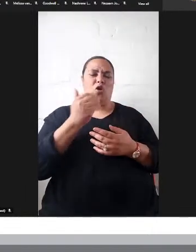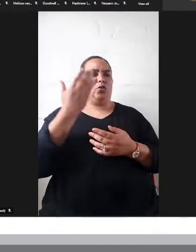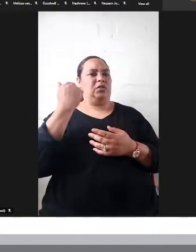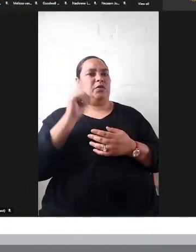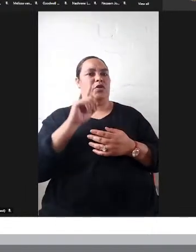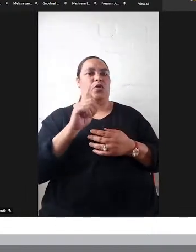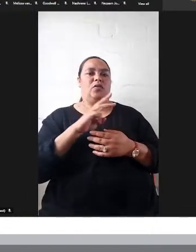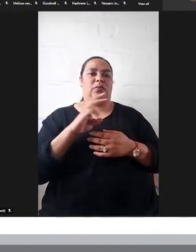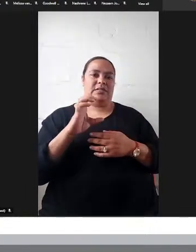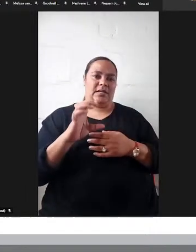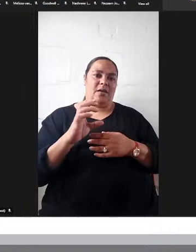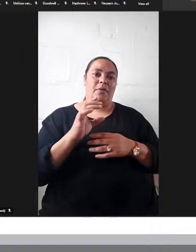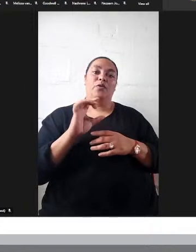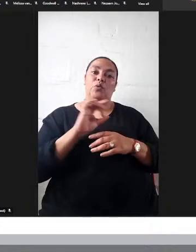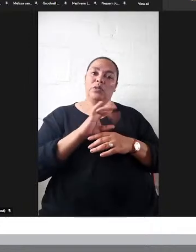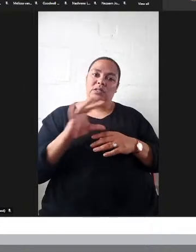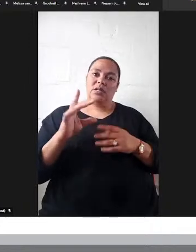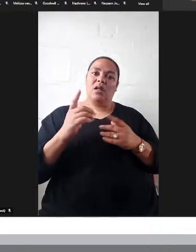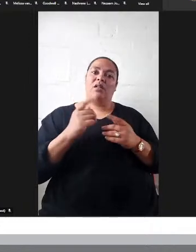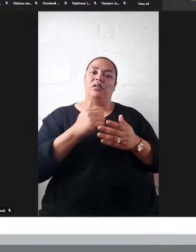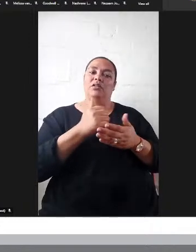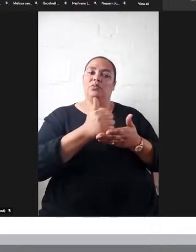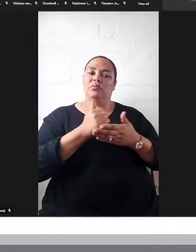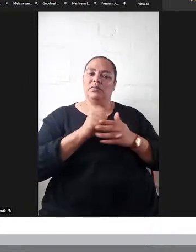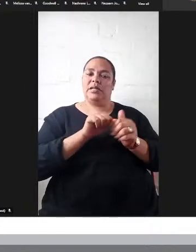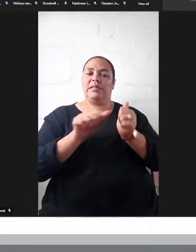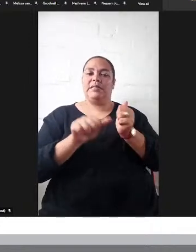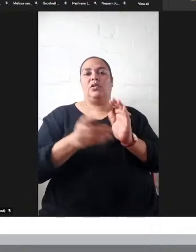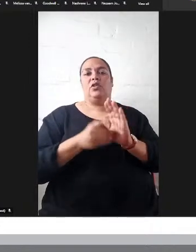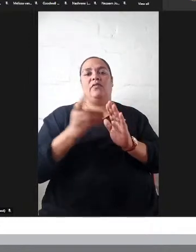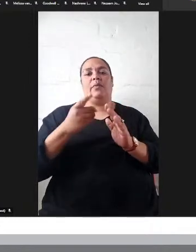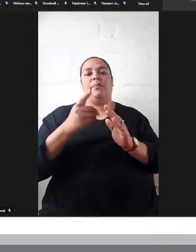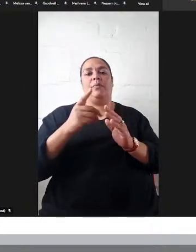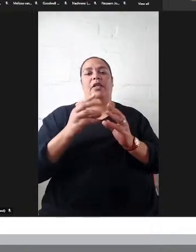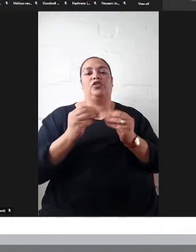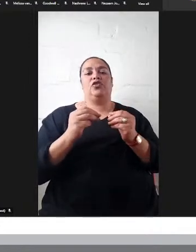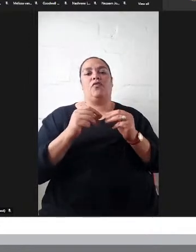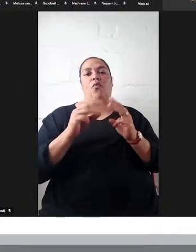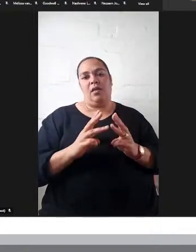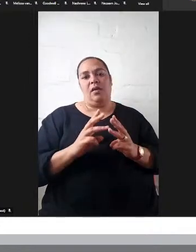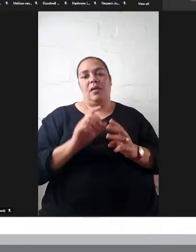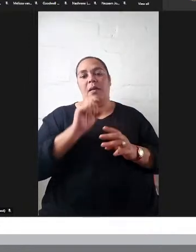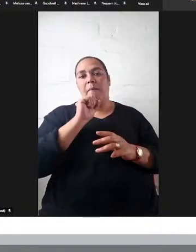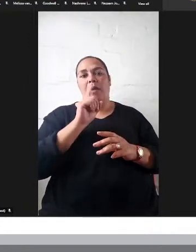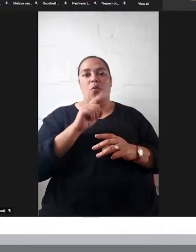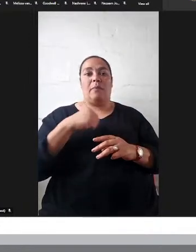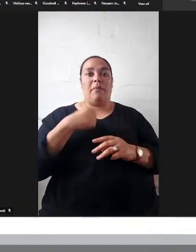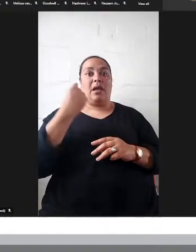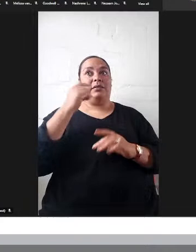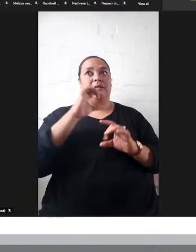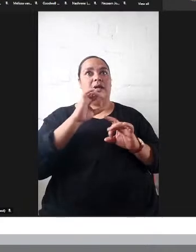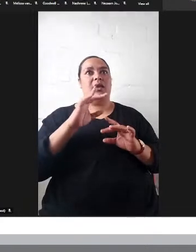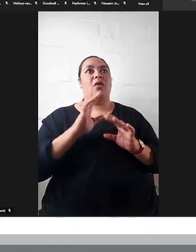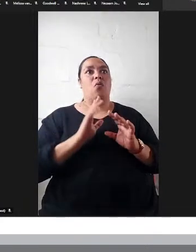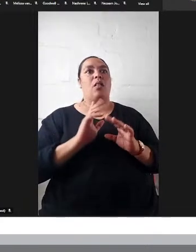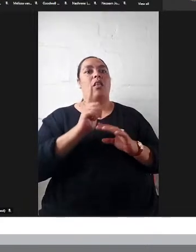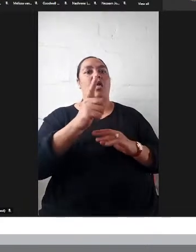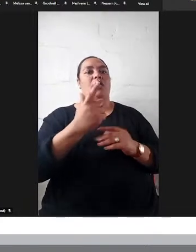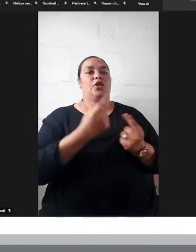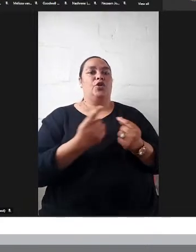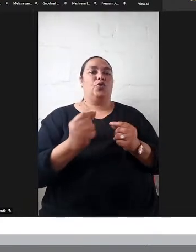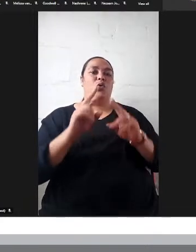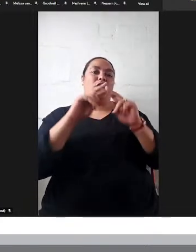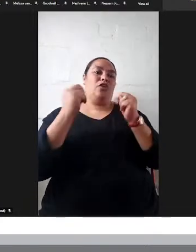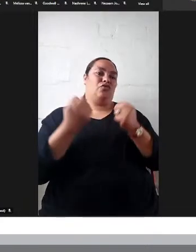to still assist with the development of that software, which I understood eventually would be rolled out nationwide? Thank